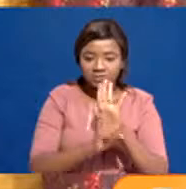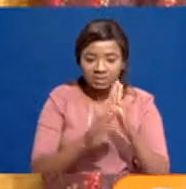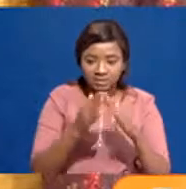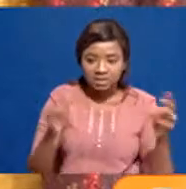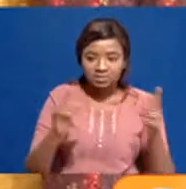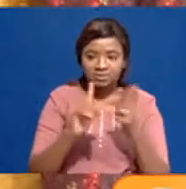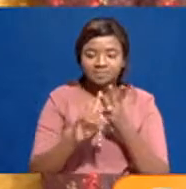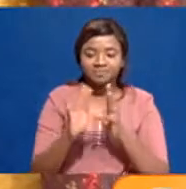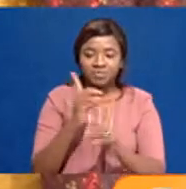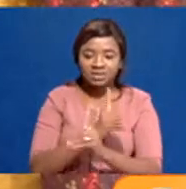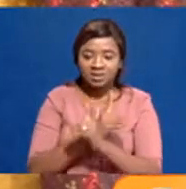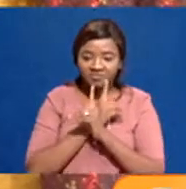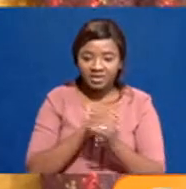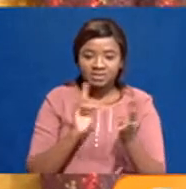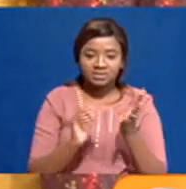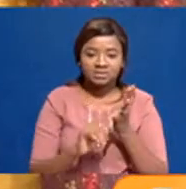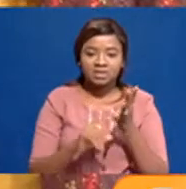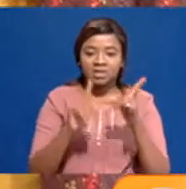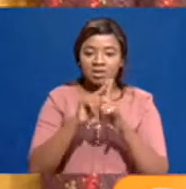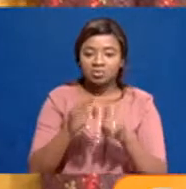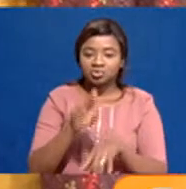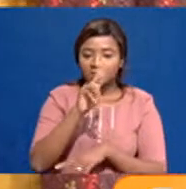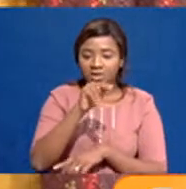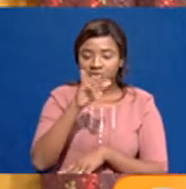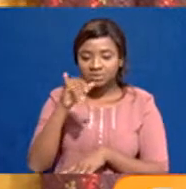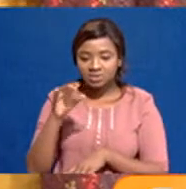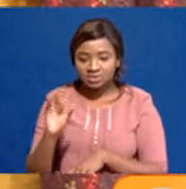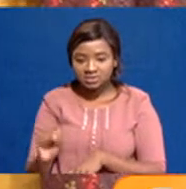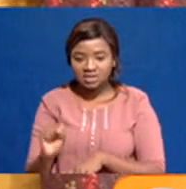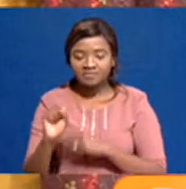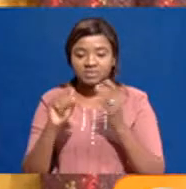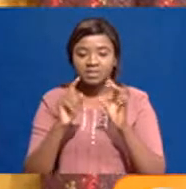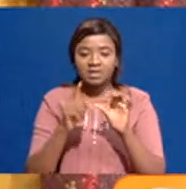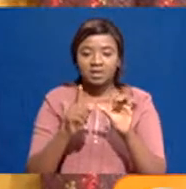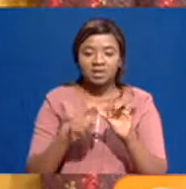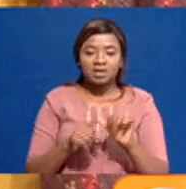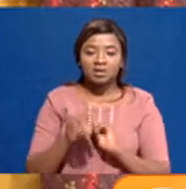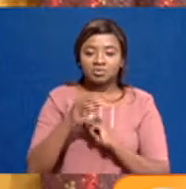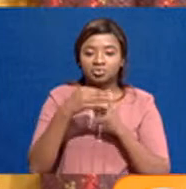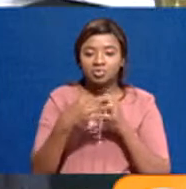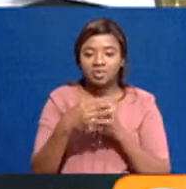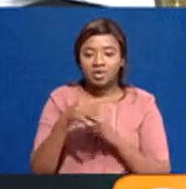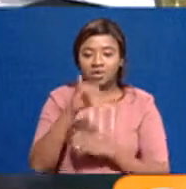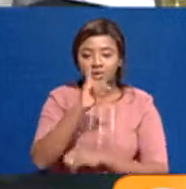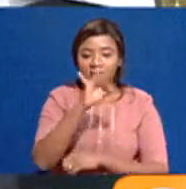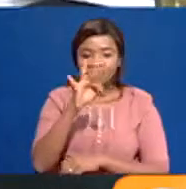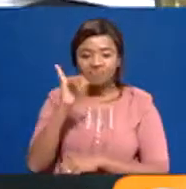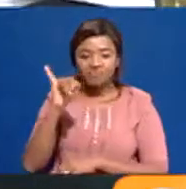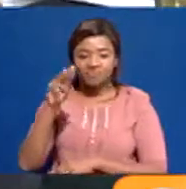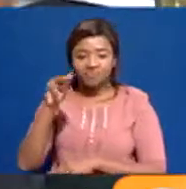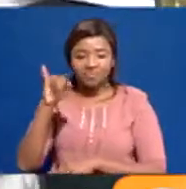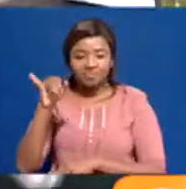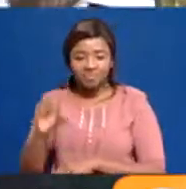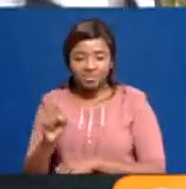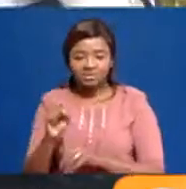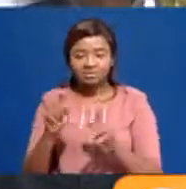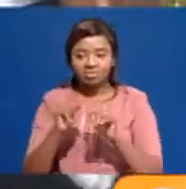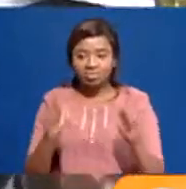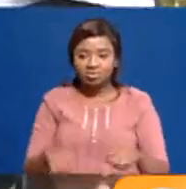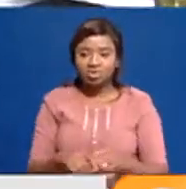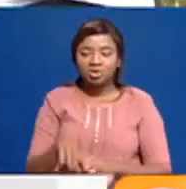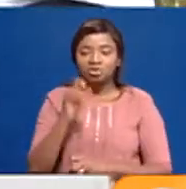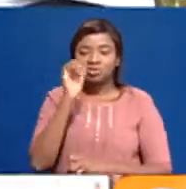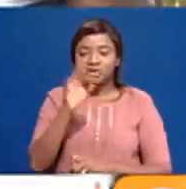Defense Headquarters, the National Intelligence Service, as well as running the AFMIS portal. If it was national security which was